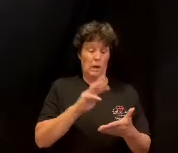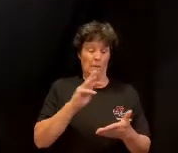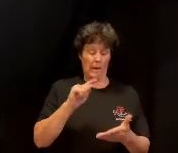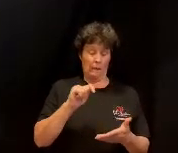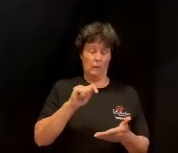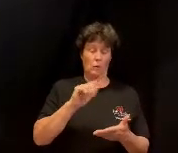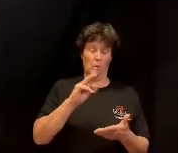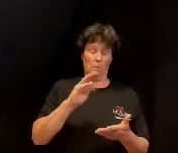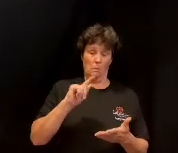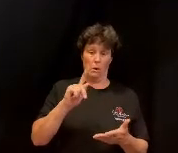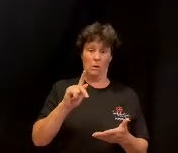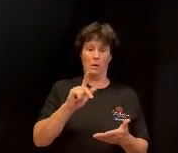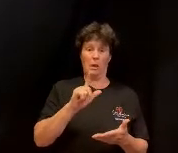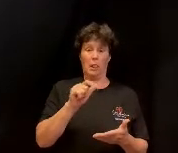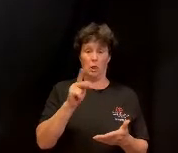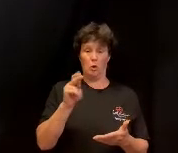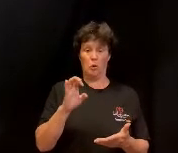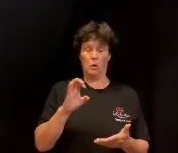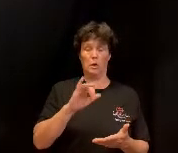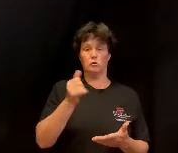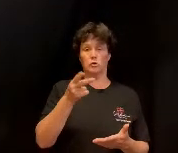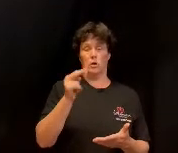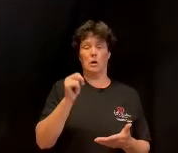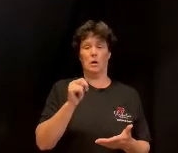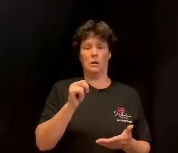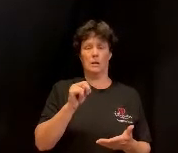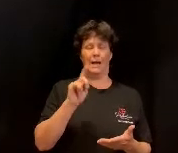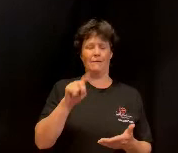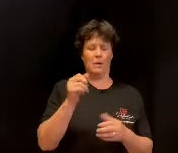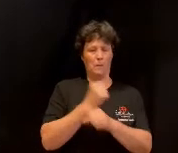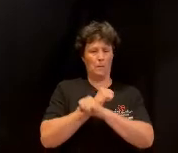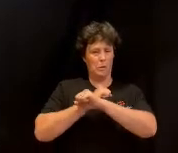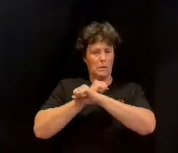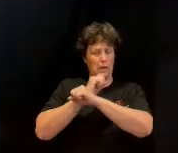we got to protect our testimony. It's important.